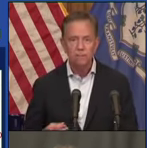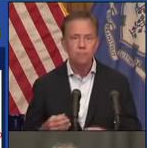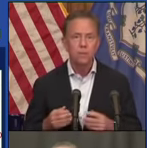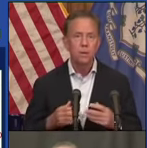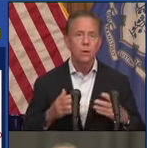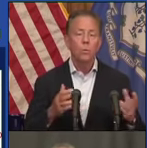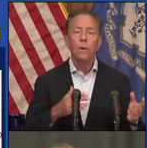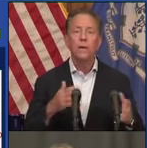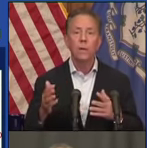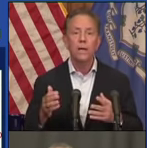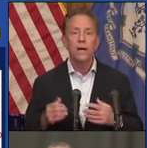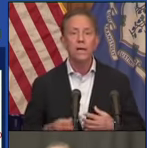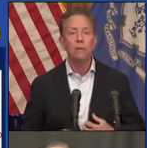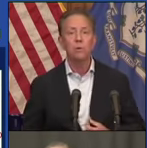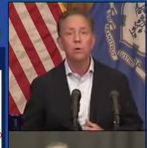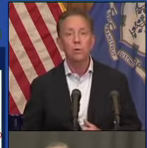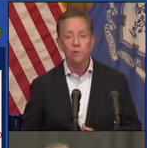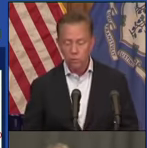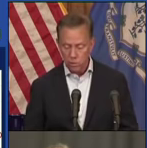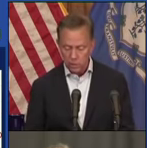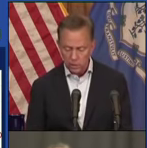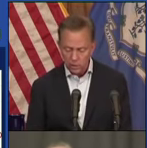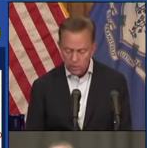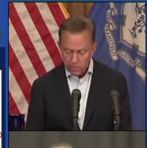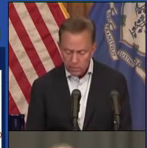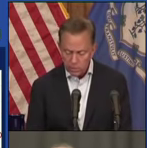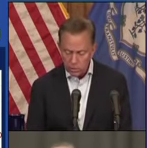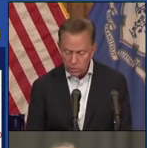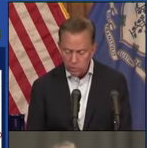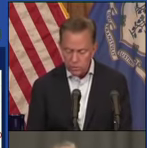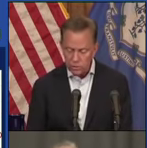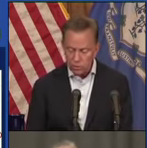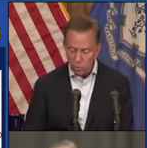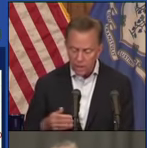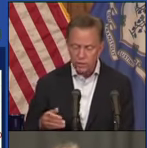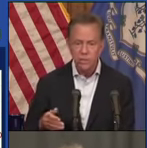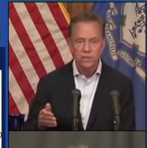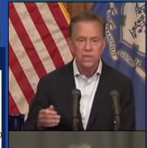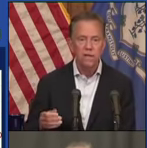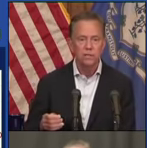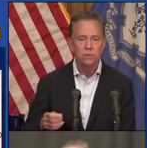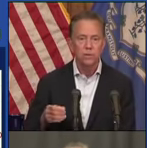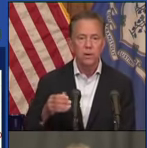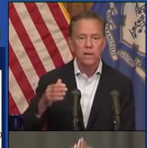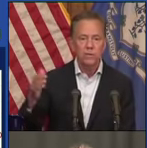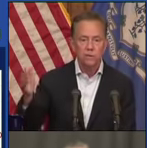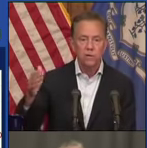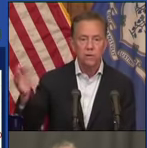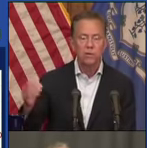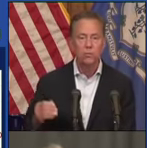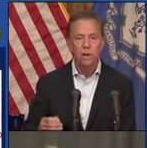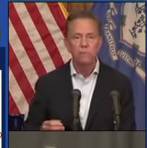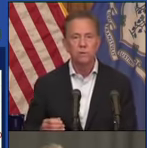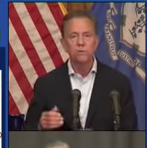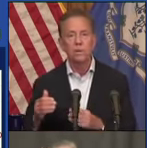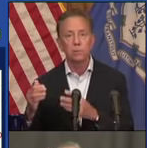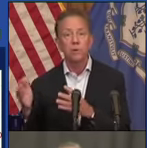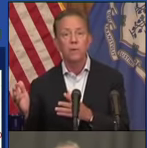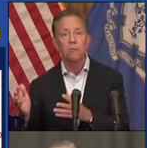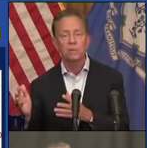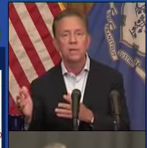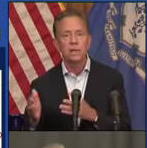we got hit with COVID earlier. But then we looked over, we saw Washington State, WA is there in the red, for